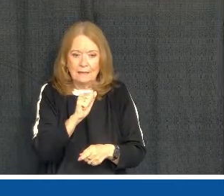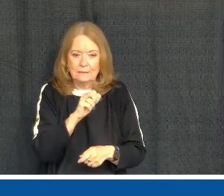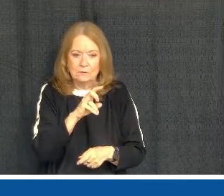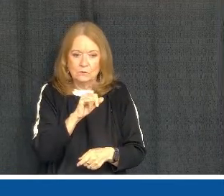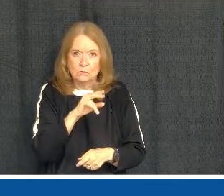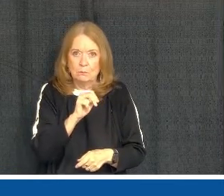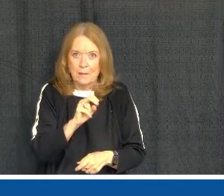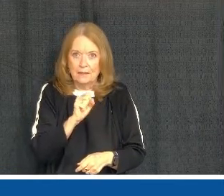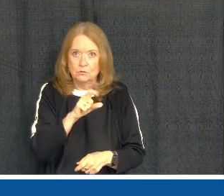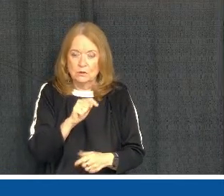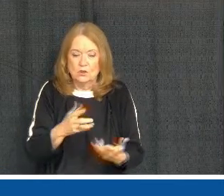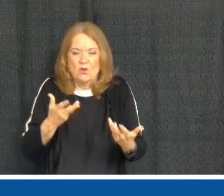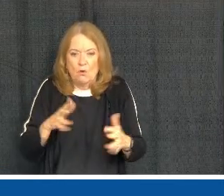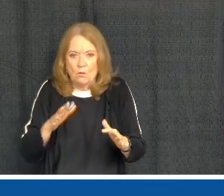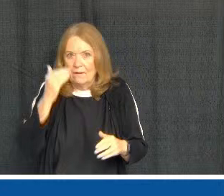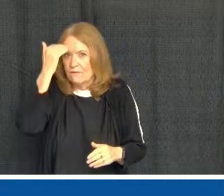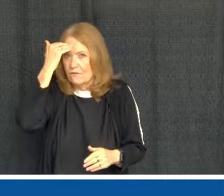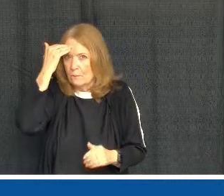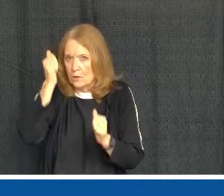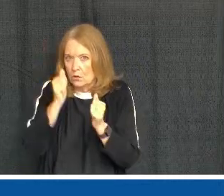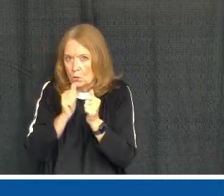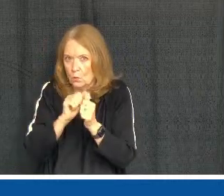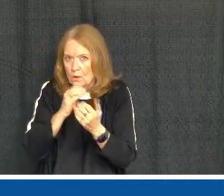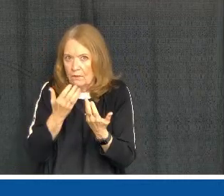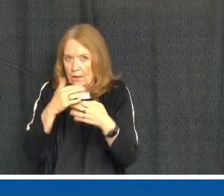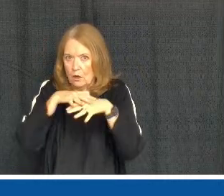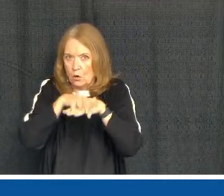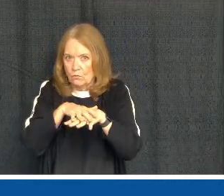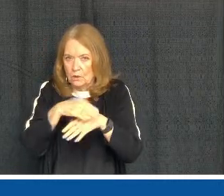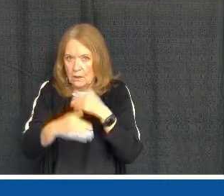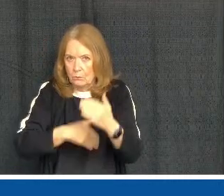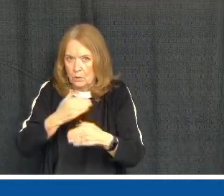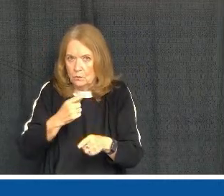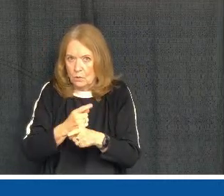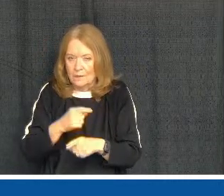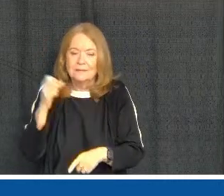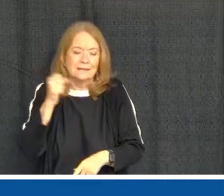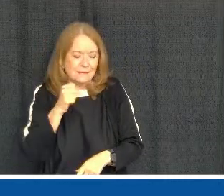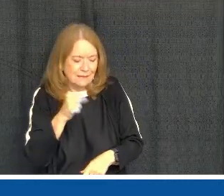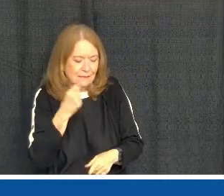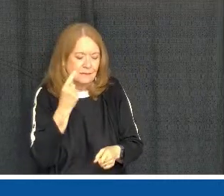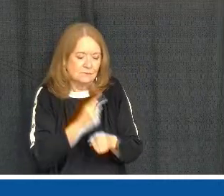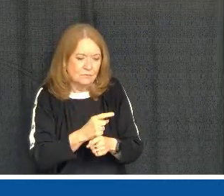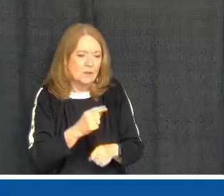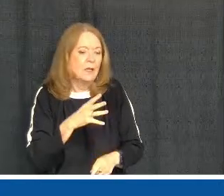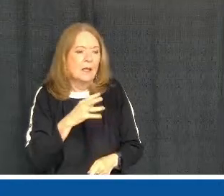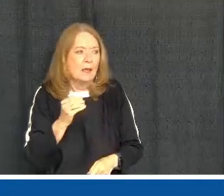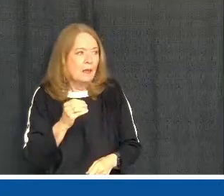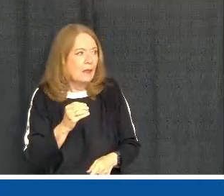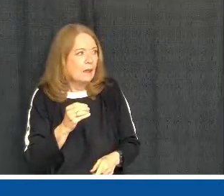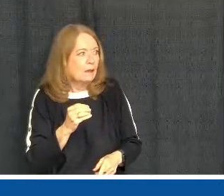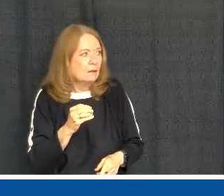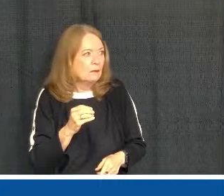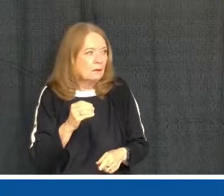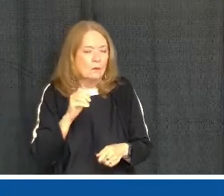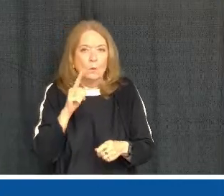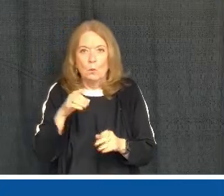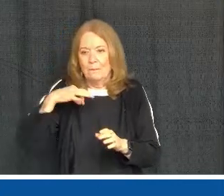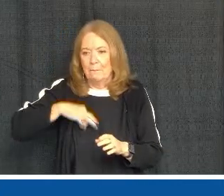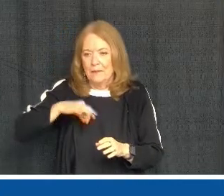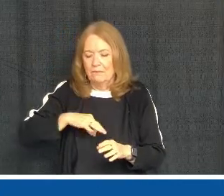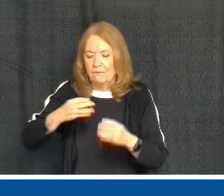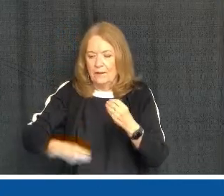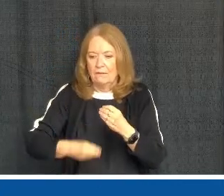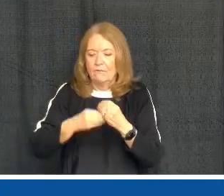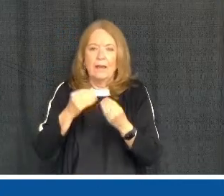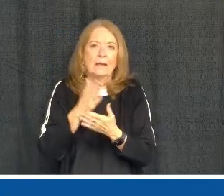they're already going to be familiar with the overlay process. Is that Yes. correct in my It wouldn't be new to understanding? them. One benefit of adding